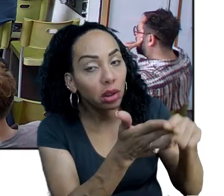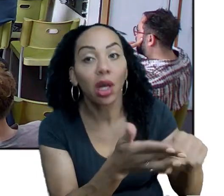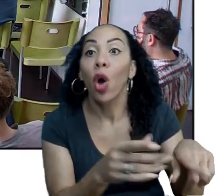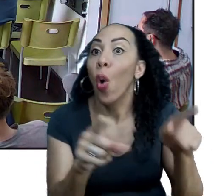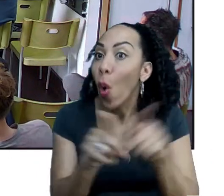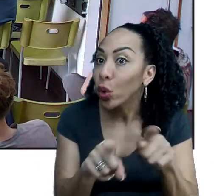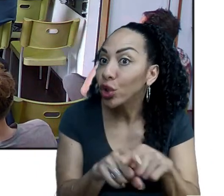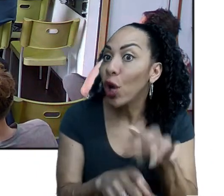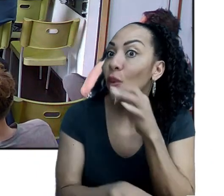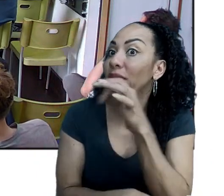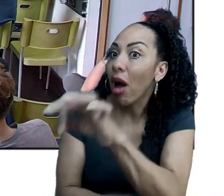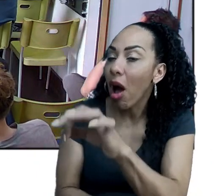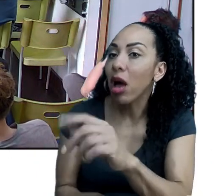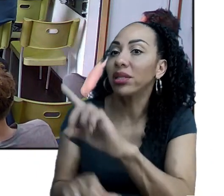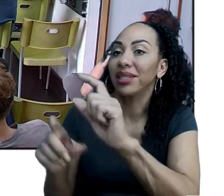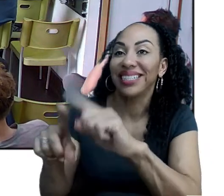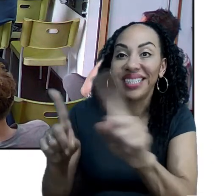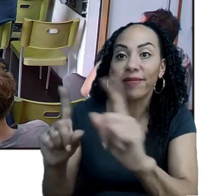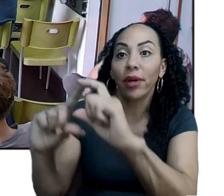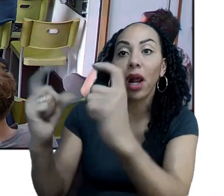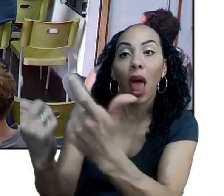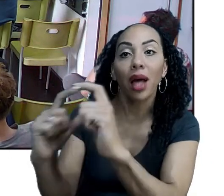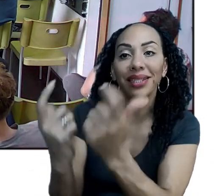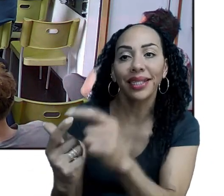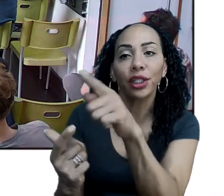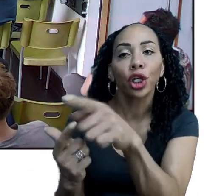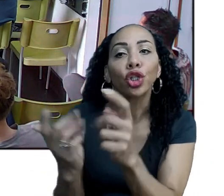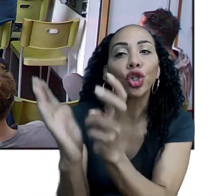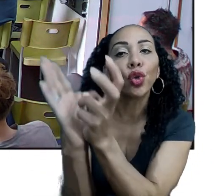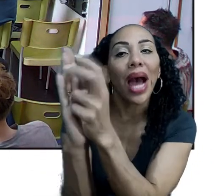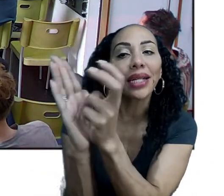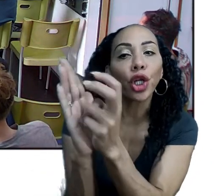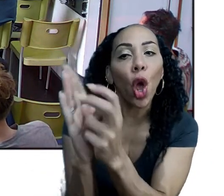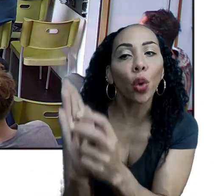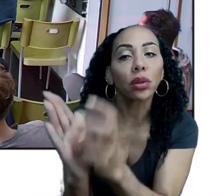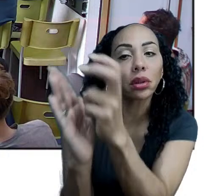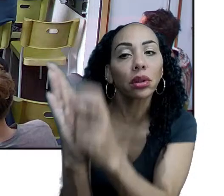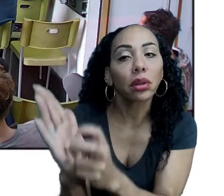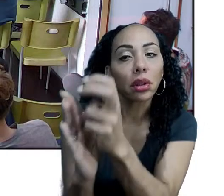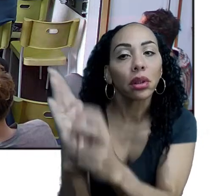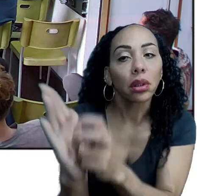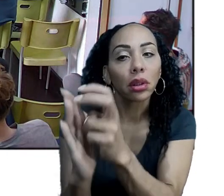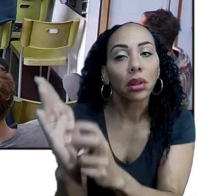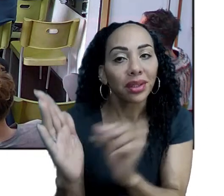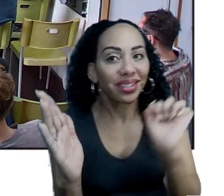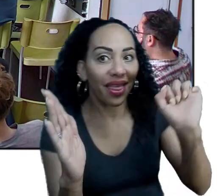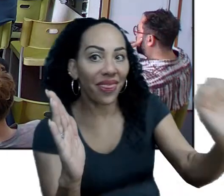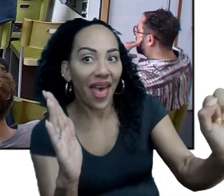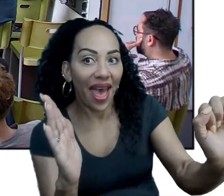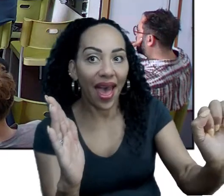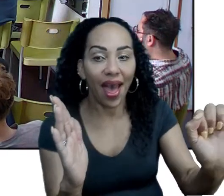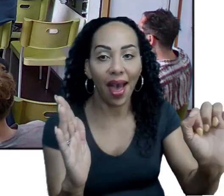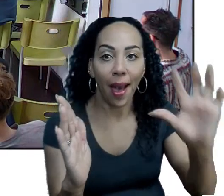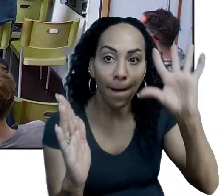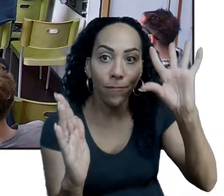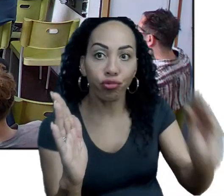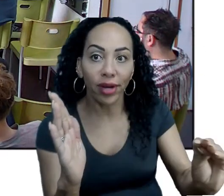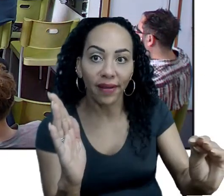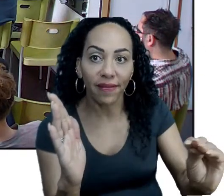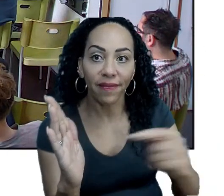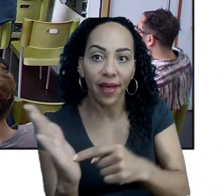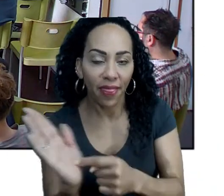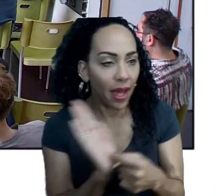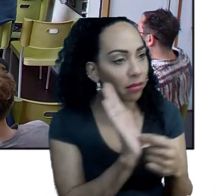brief and send it back to the client to kind of like manage those expectations. And so yeah, having conversations was the key